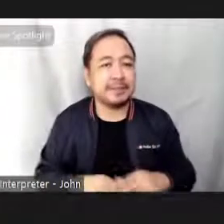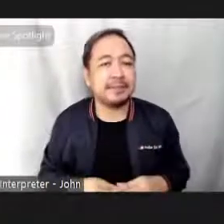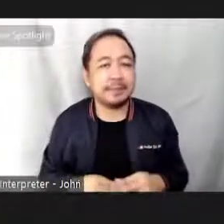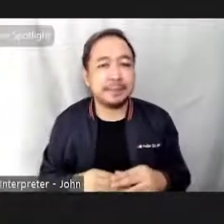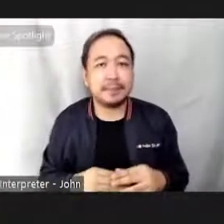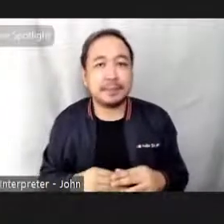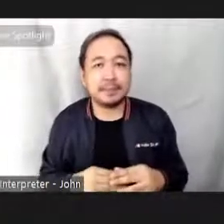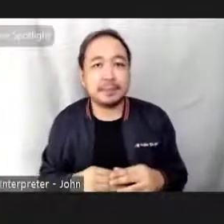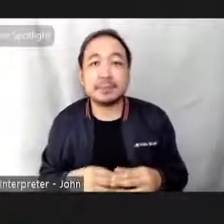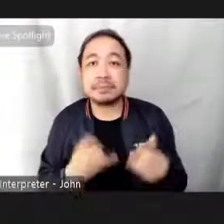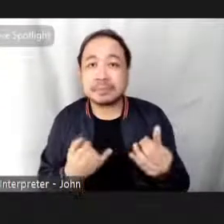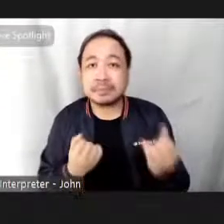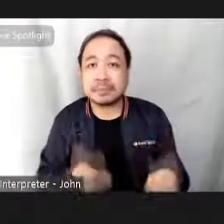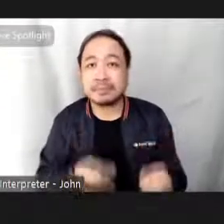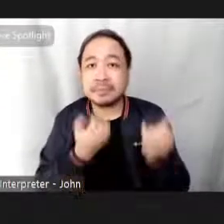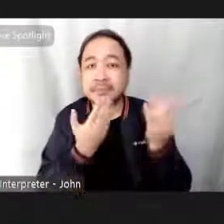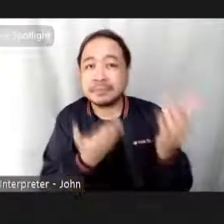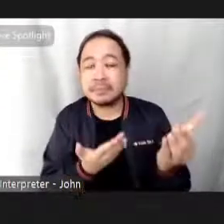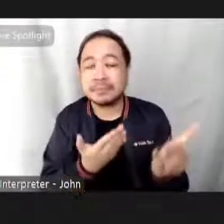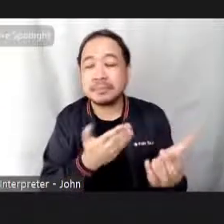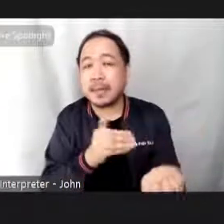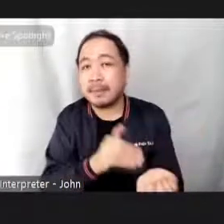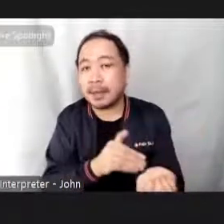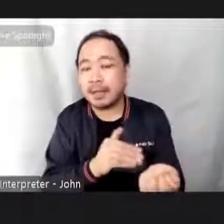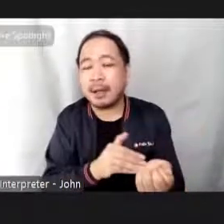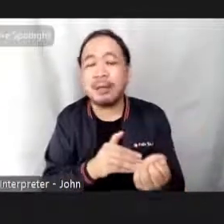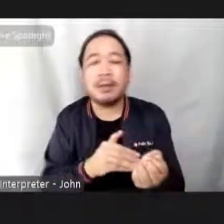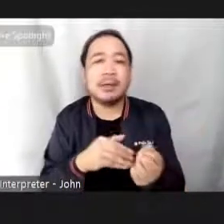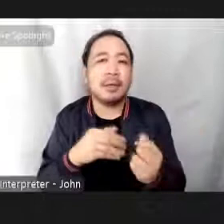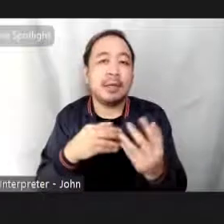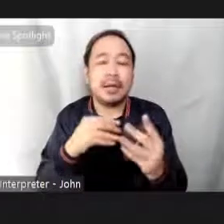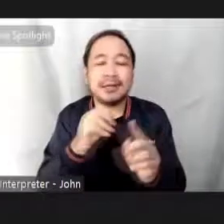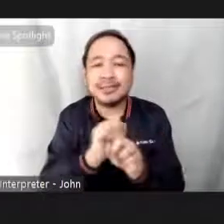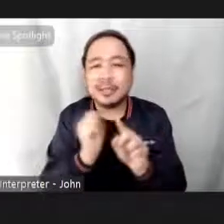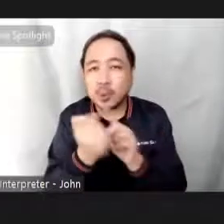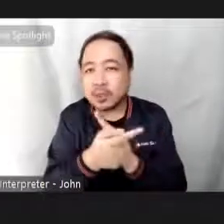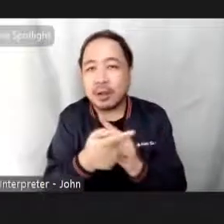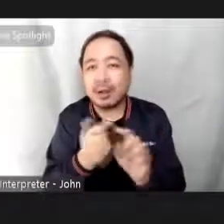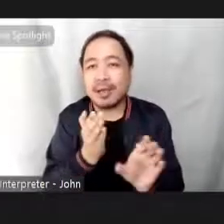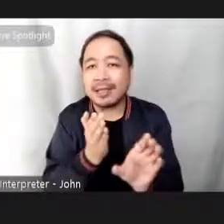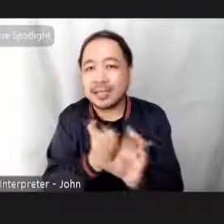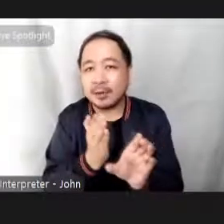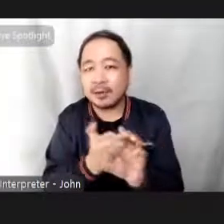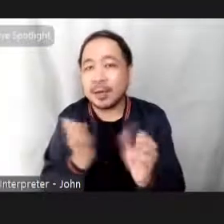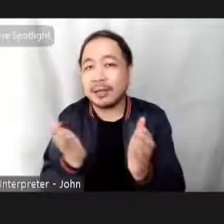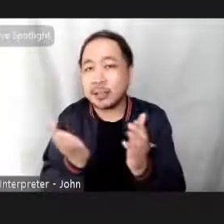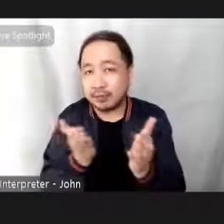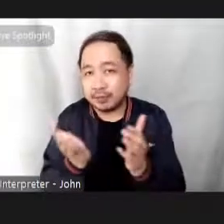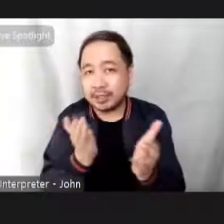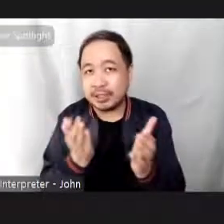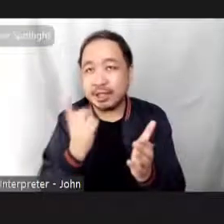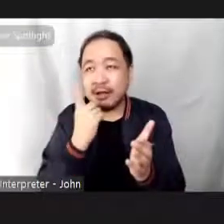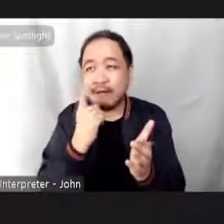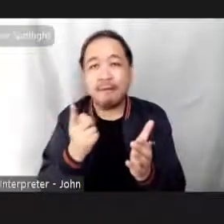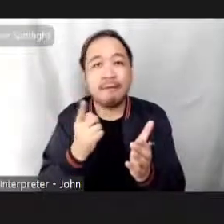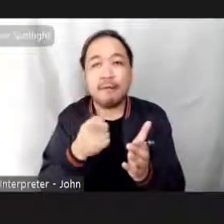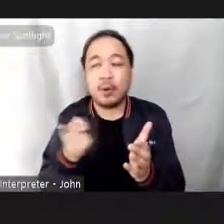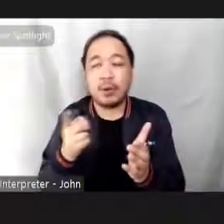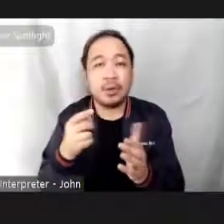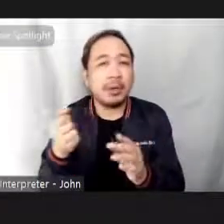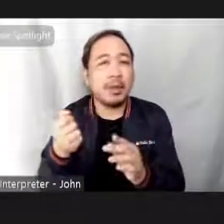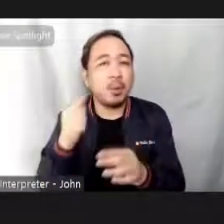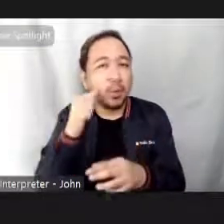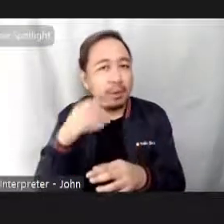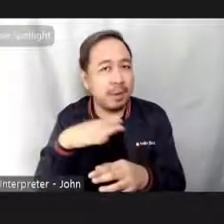We offer medical, social, and psychological services to abused women and